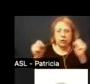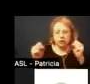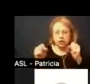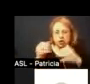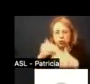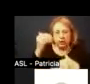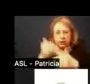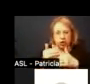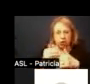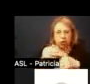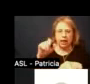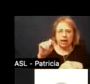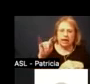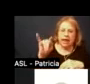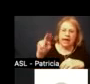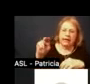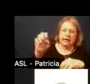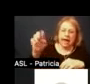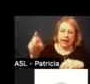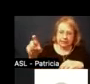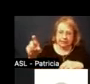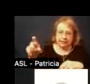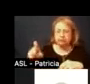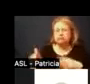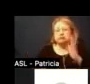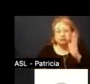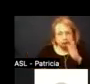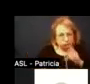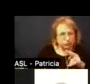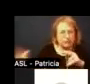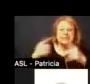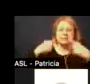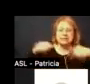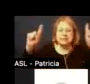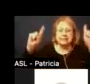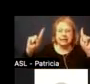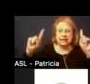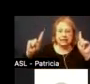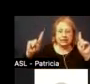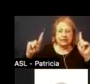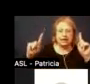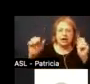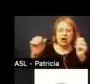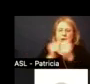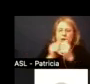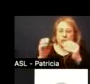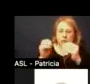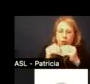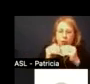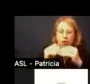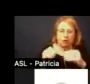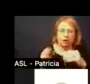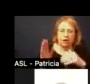exceeded the outcome we had set for um in the lcap for the end of the year um